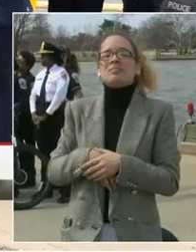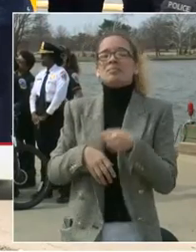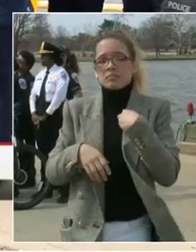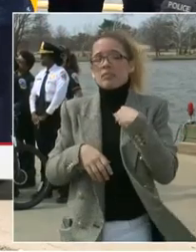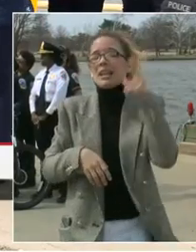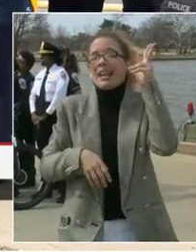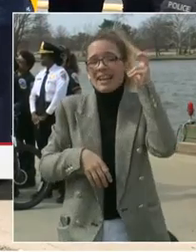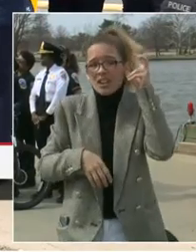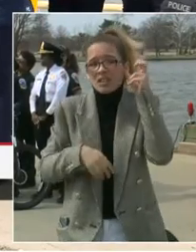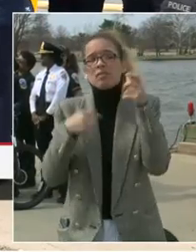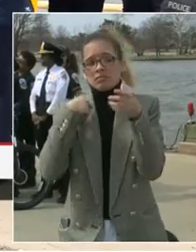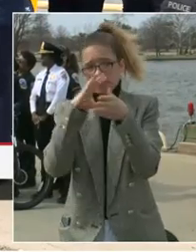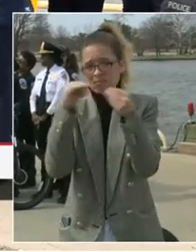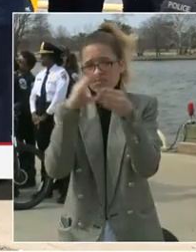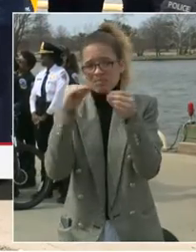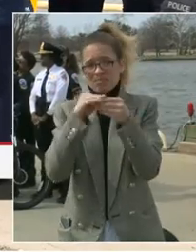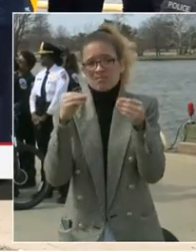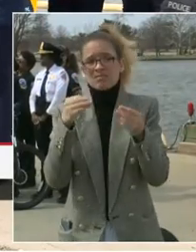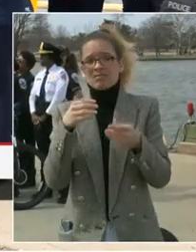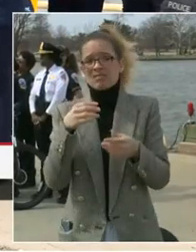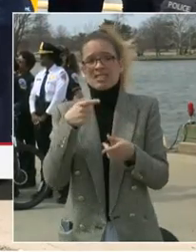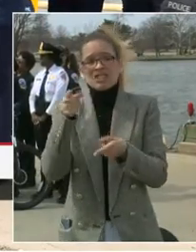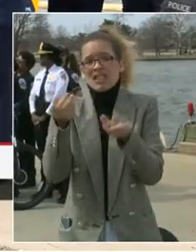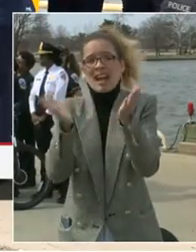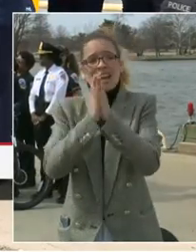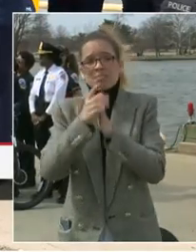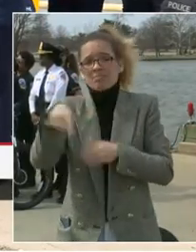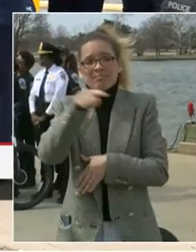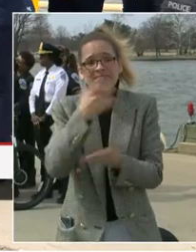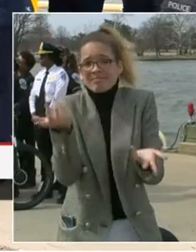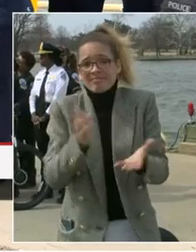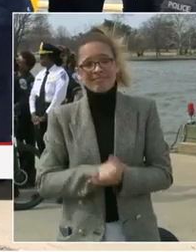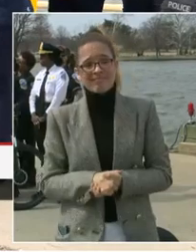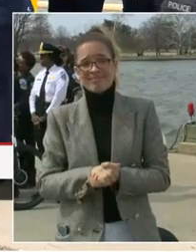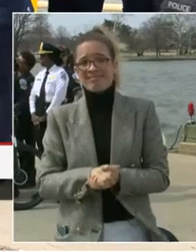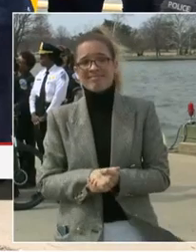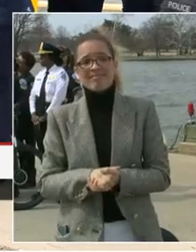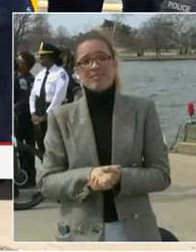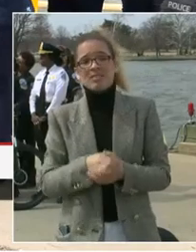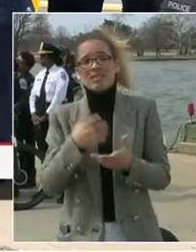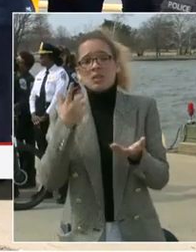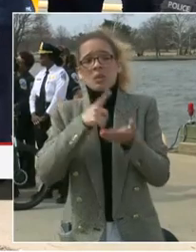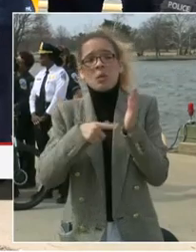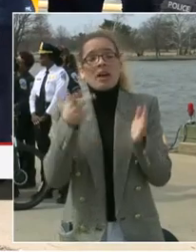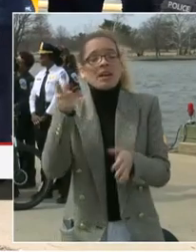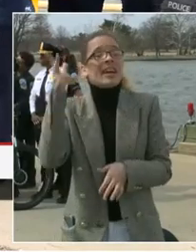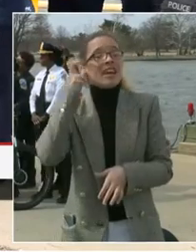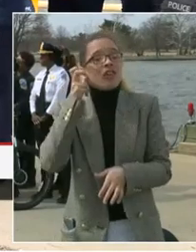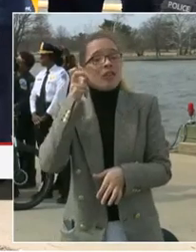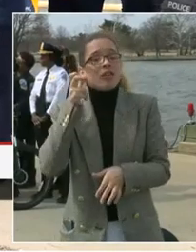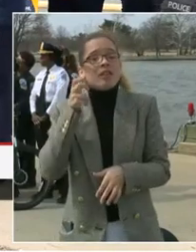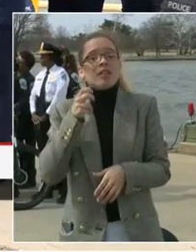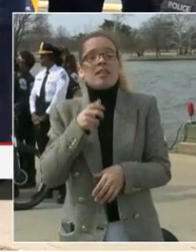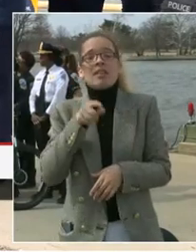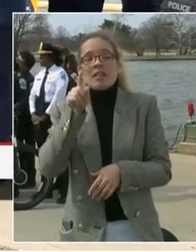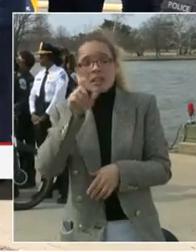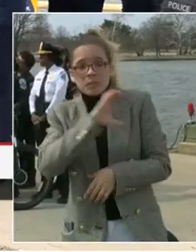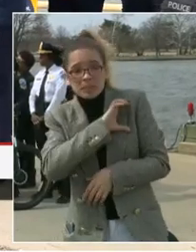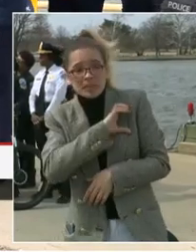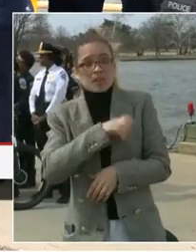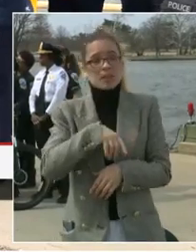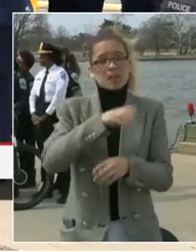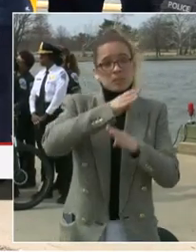hear quite frankly, well, you'd have to ask them that. But what I hear is that there has to be police and there has to be